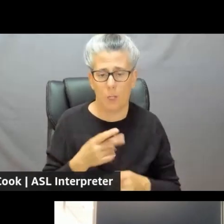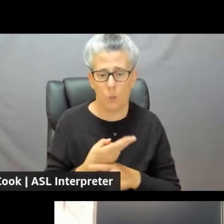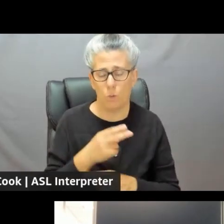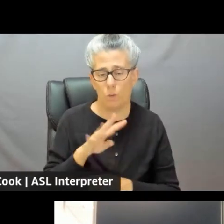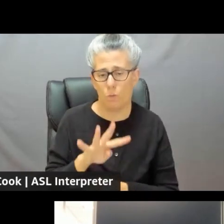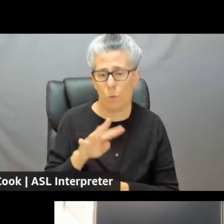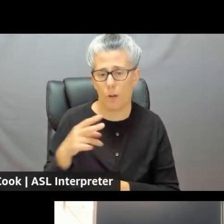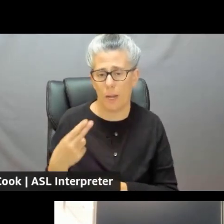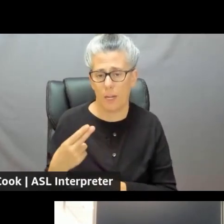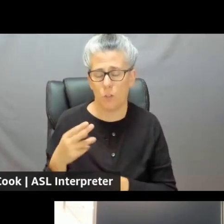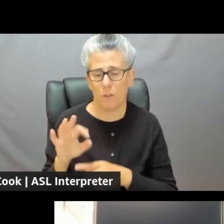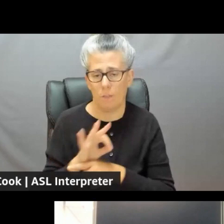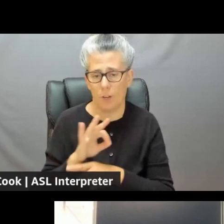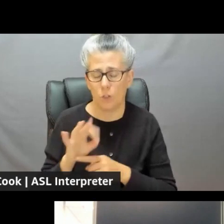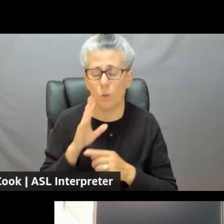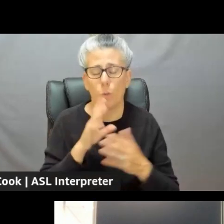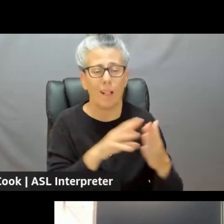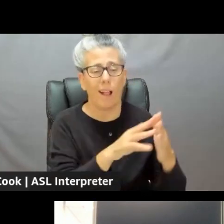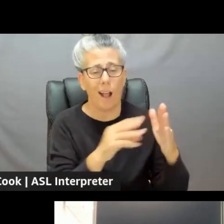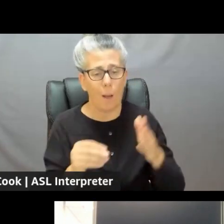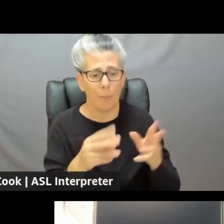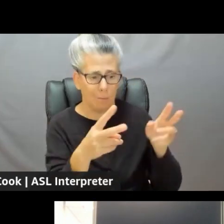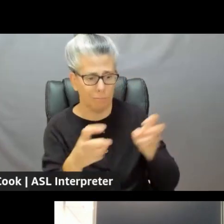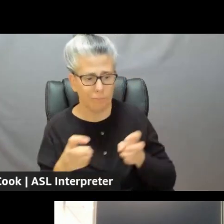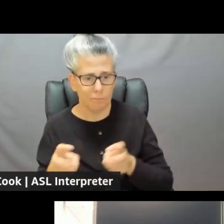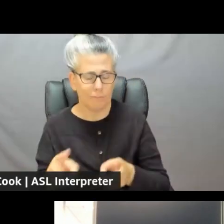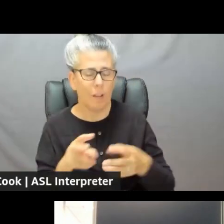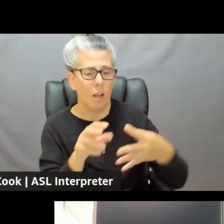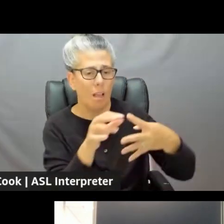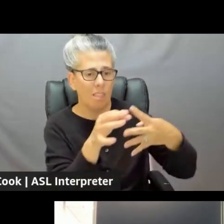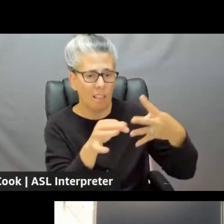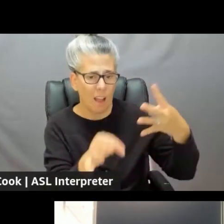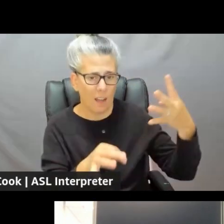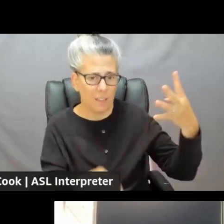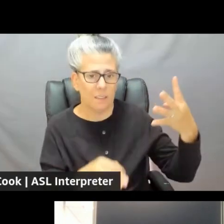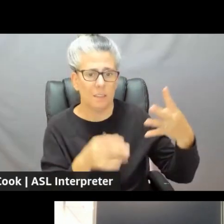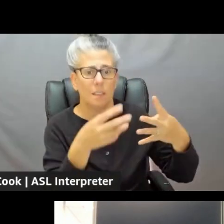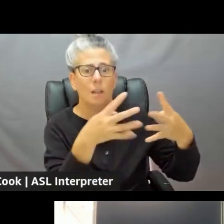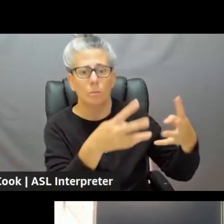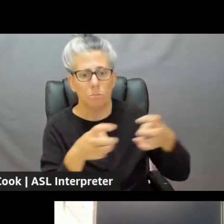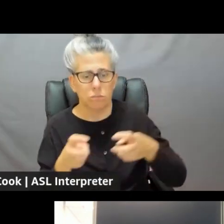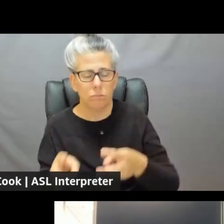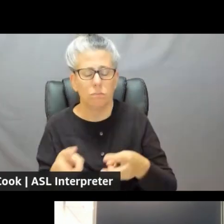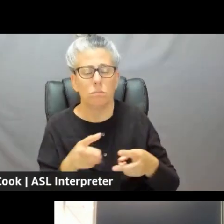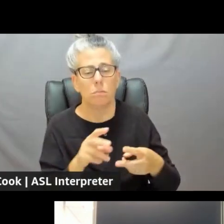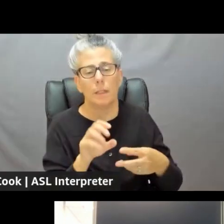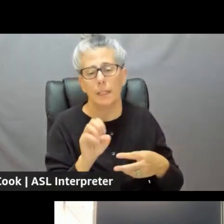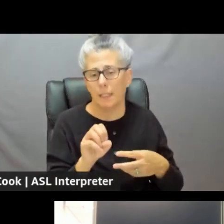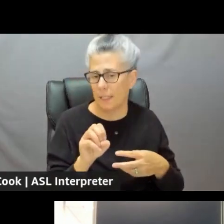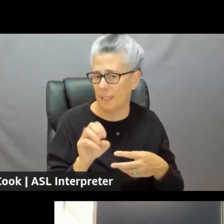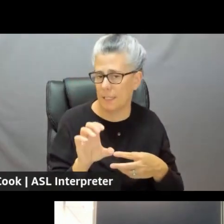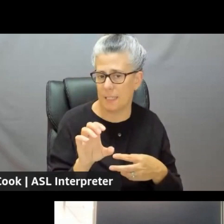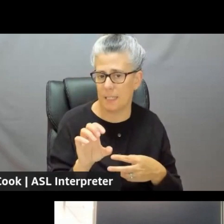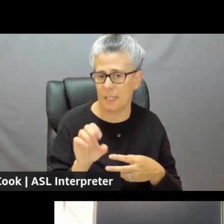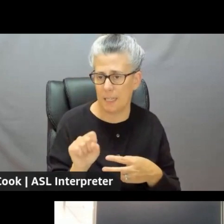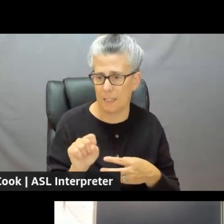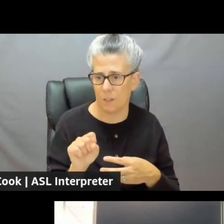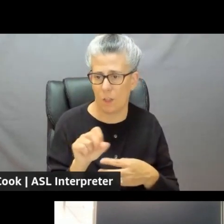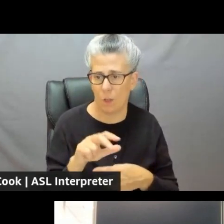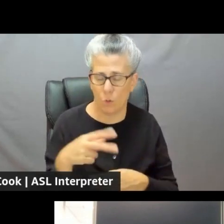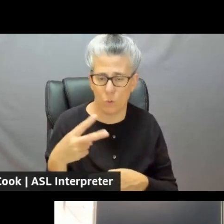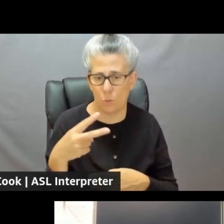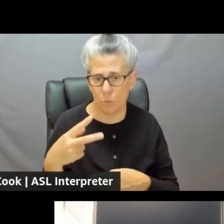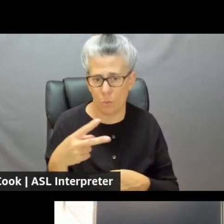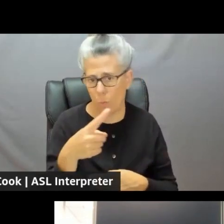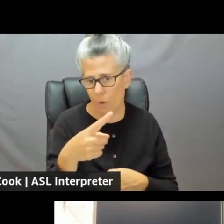is that they would copy the same lines of code, right, across their template. They will say, okay, EC2 1, EC2 2, EC2 3. But with the ForEach